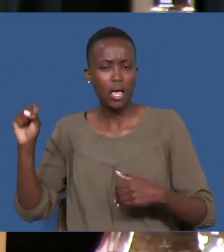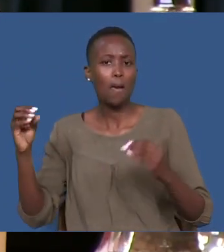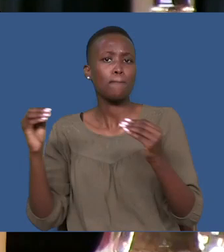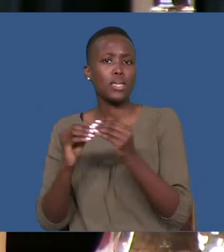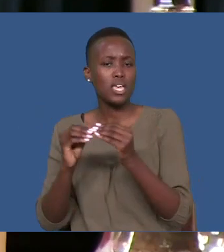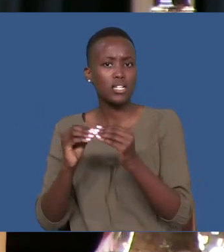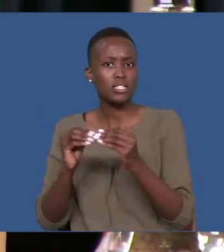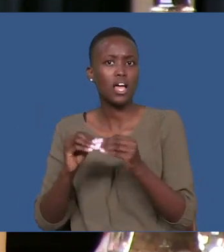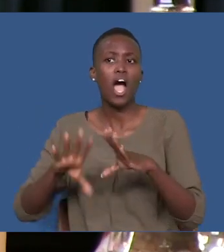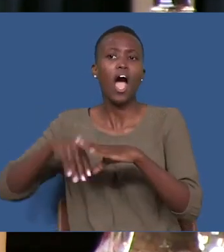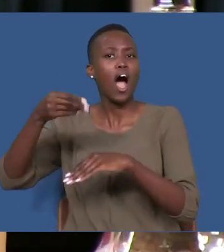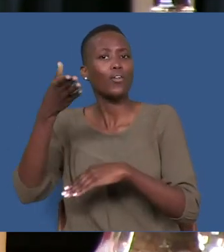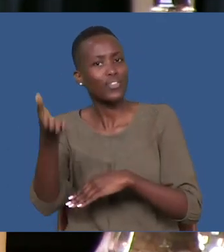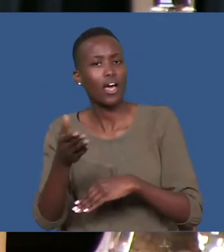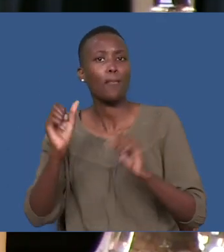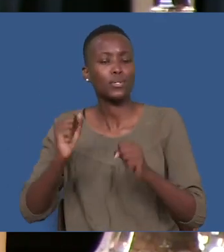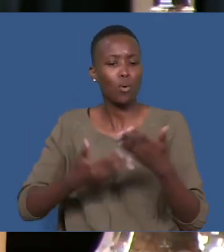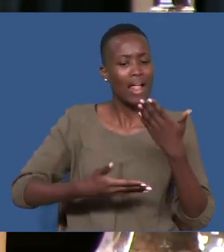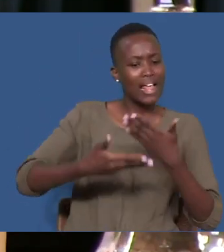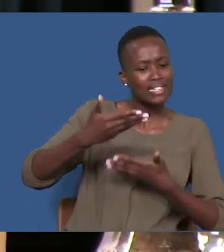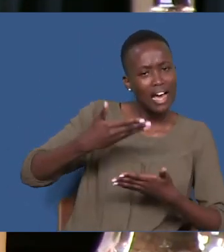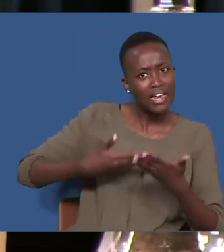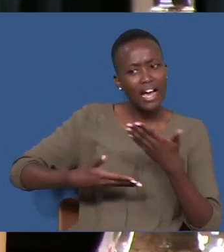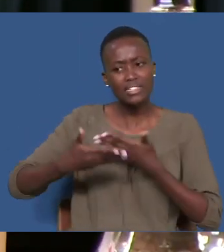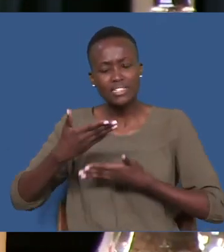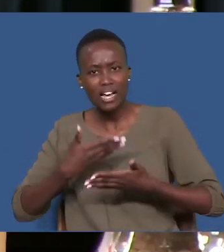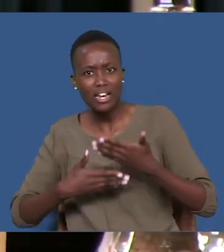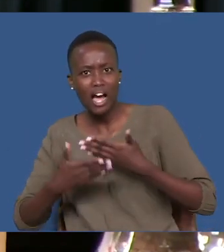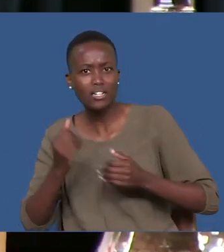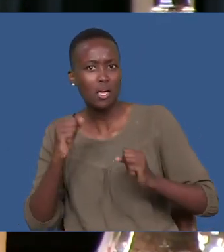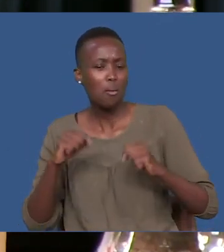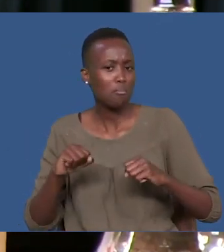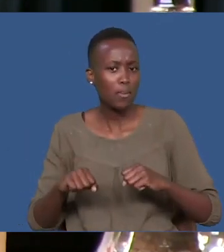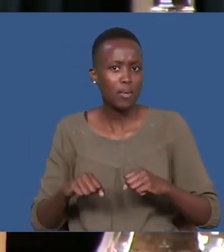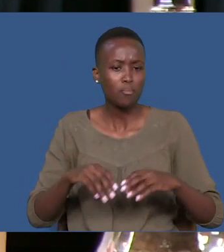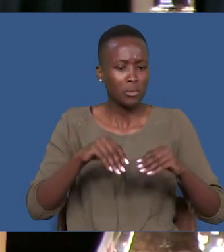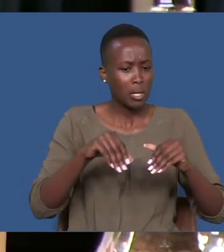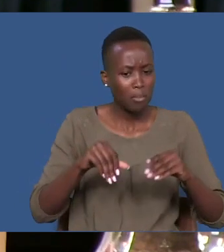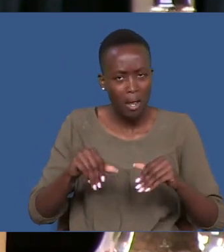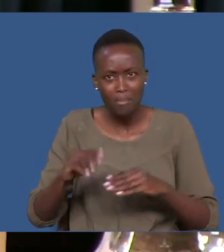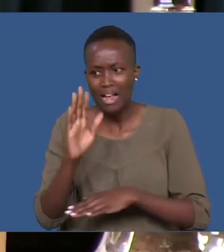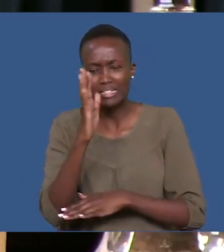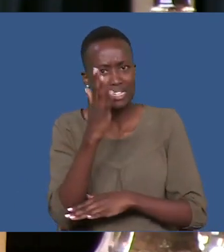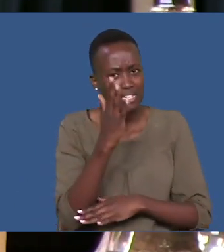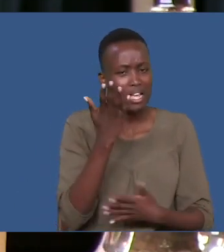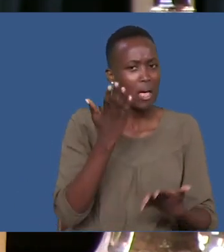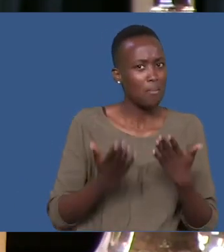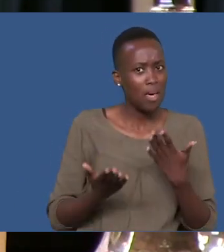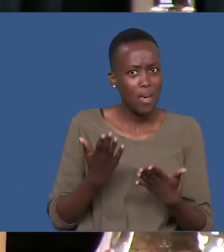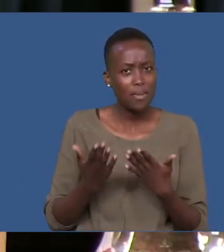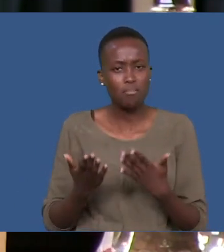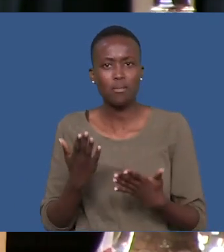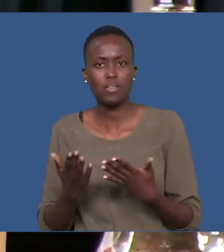the world, where I would engage them in, sometimes maybe we are planting trees through the Green Anglican Movement, and as we are getting